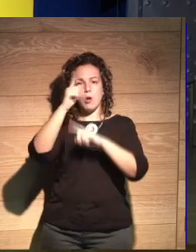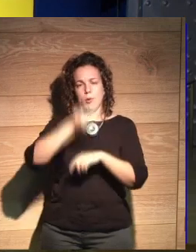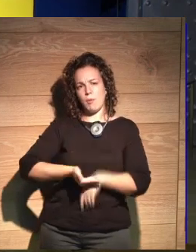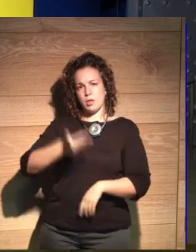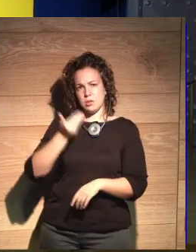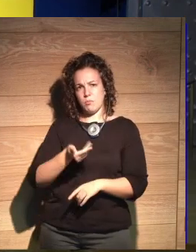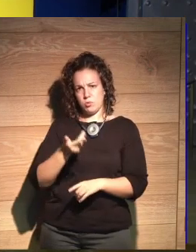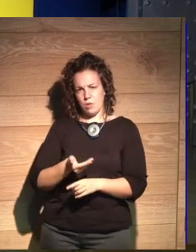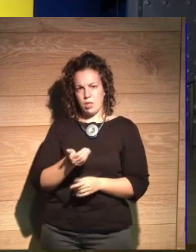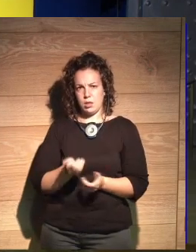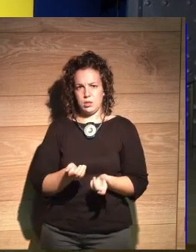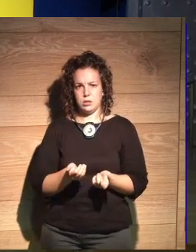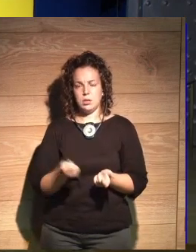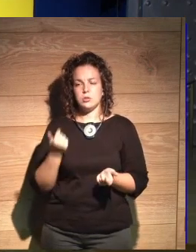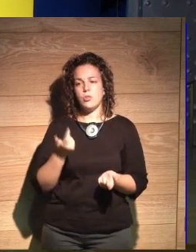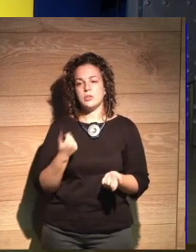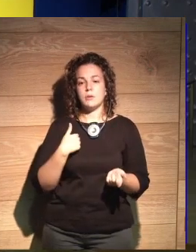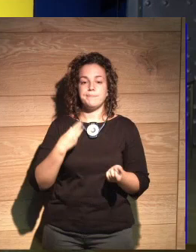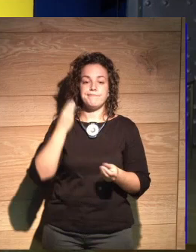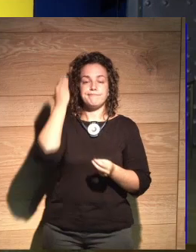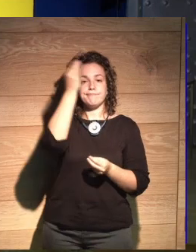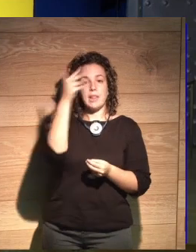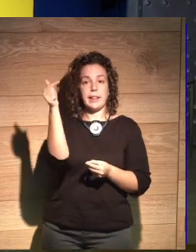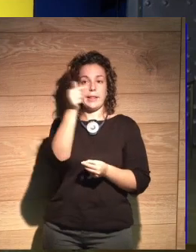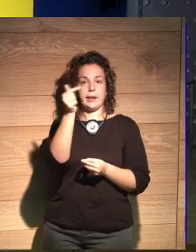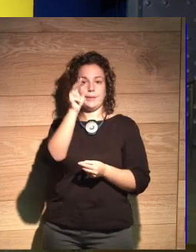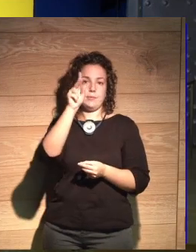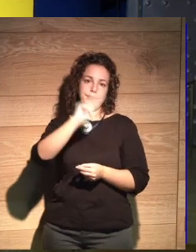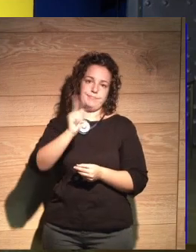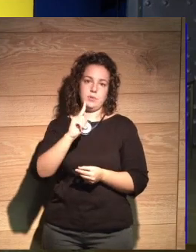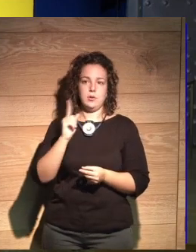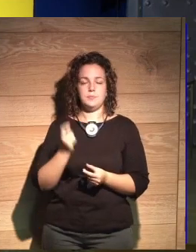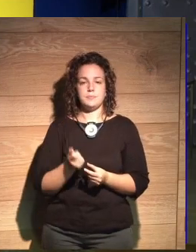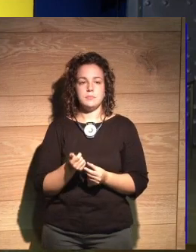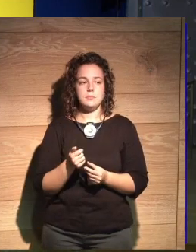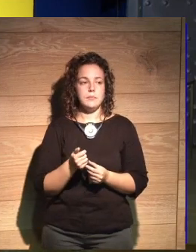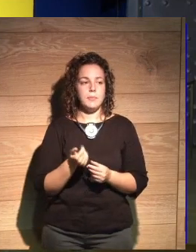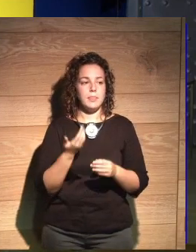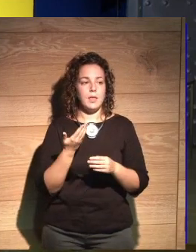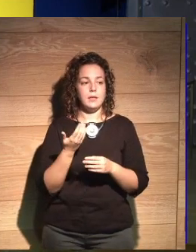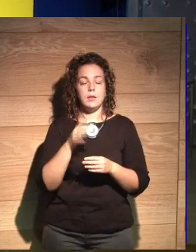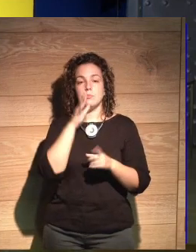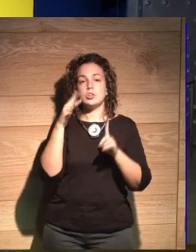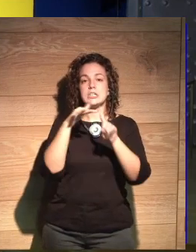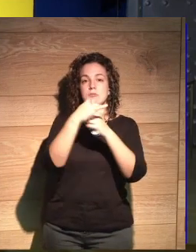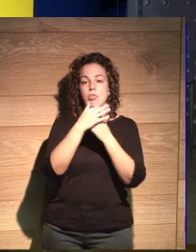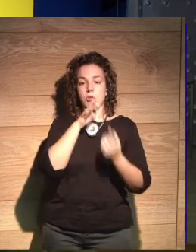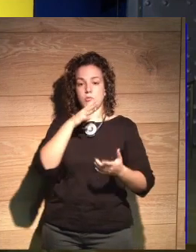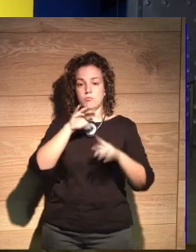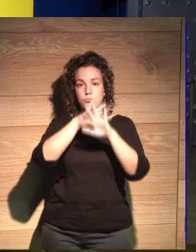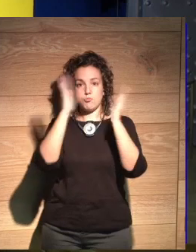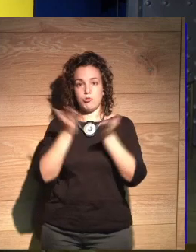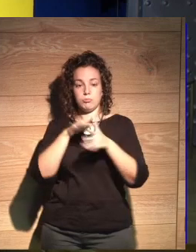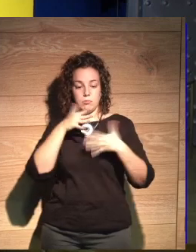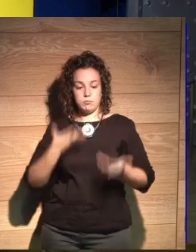pessimistic? I would compare our present situation in the world to a horse race,